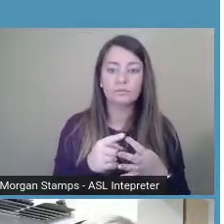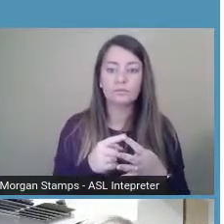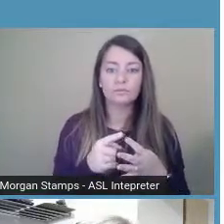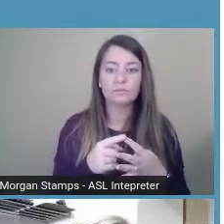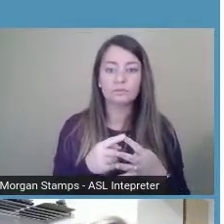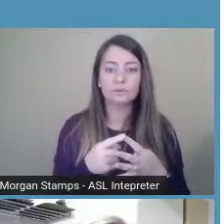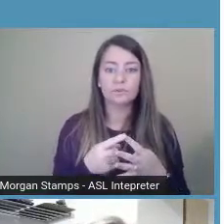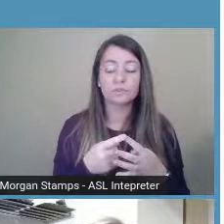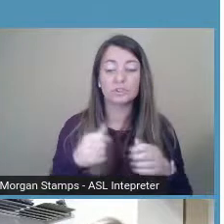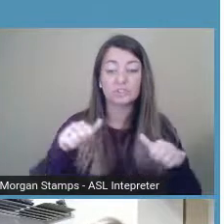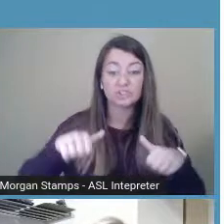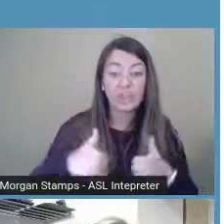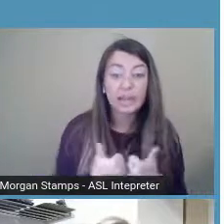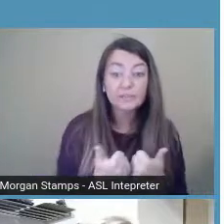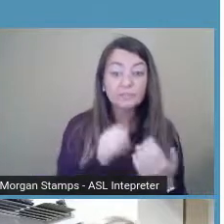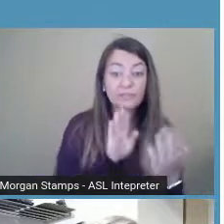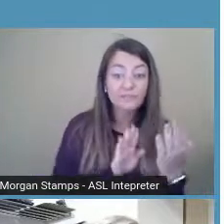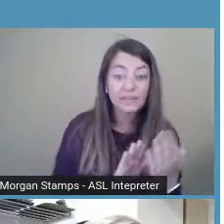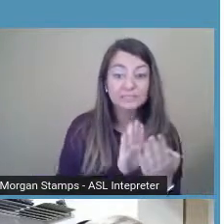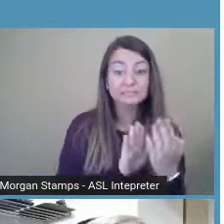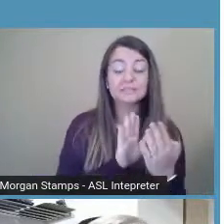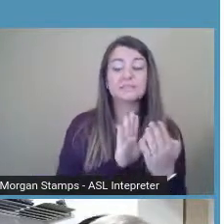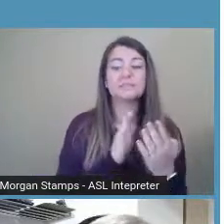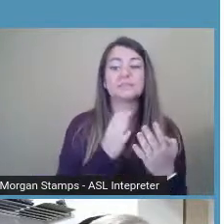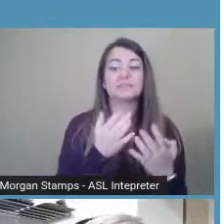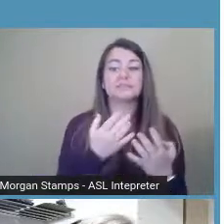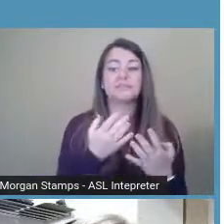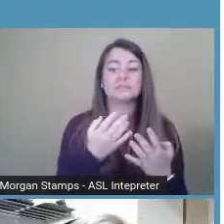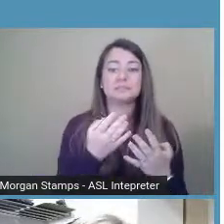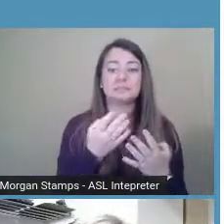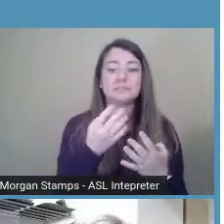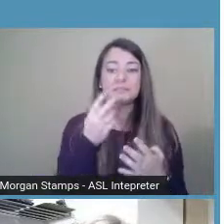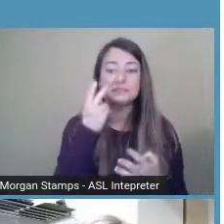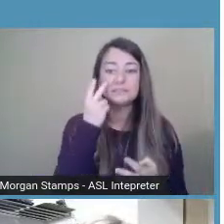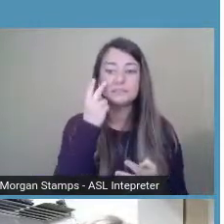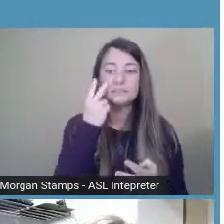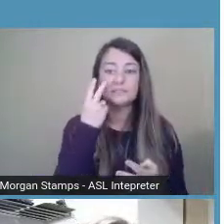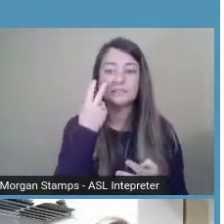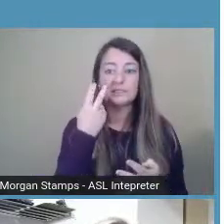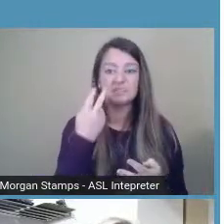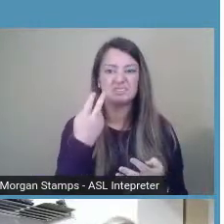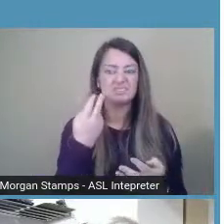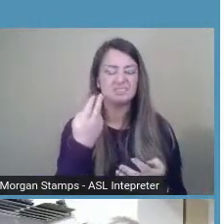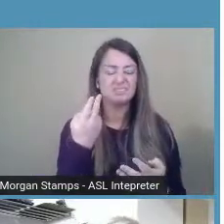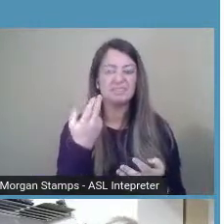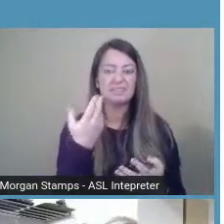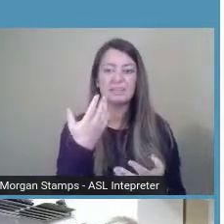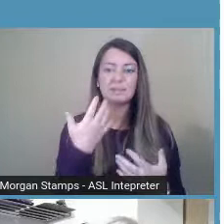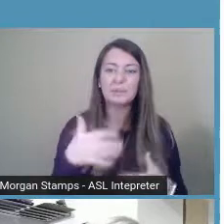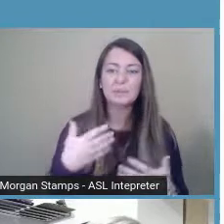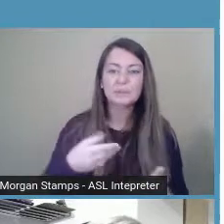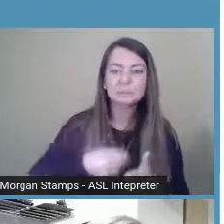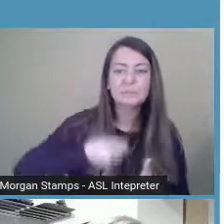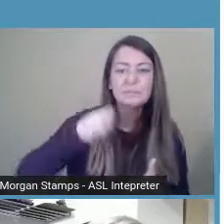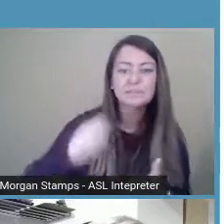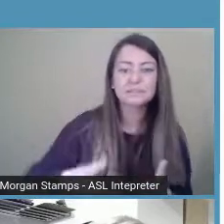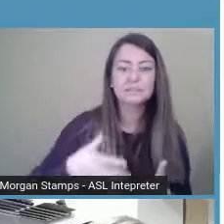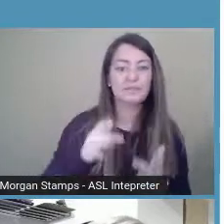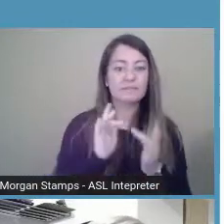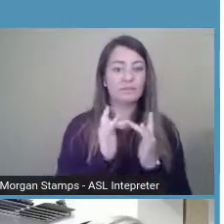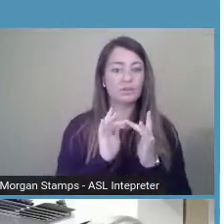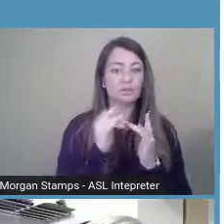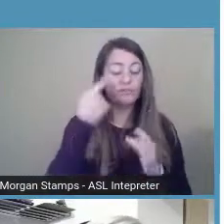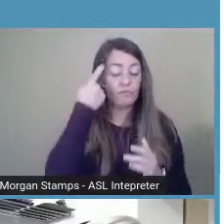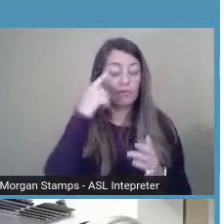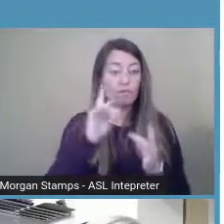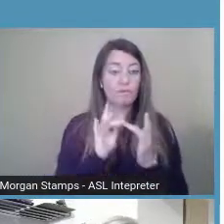programming. Before COVID, we offered most programs in person and on site, with some outreach to pre-K through 12 classroom and